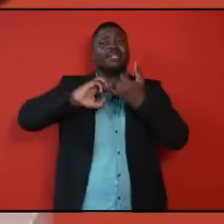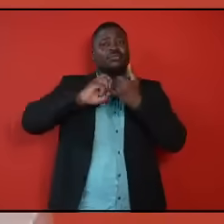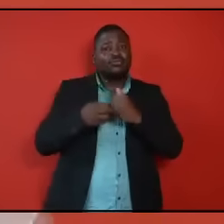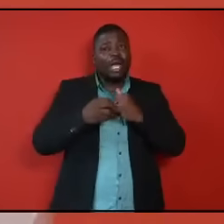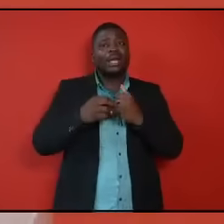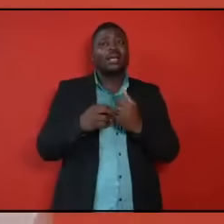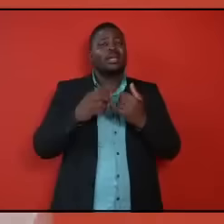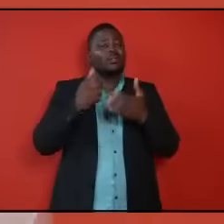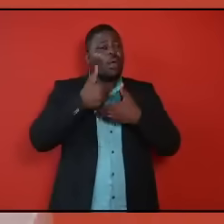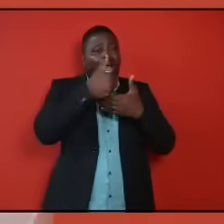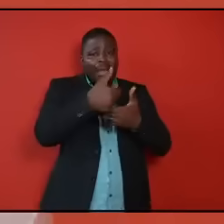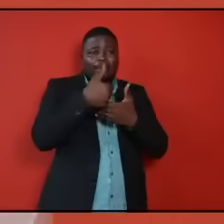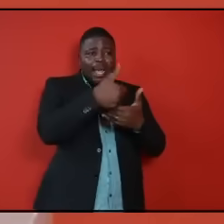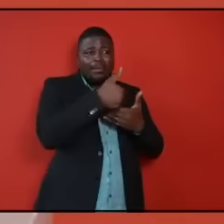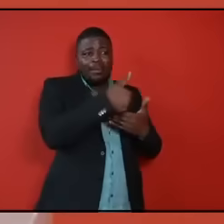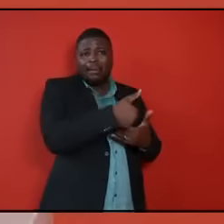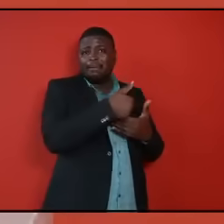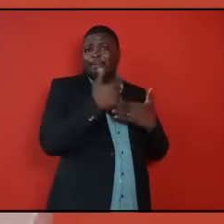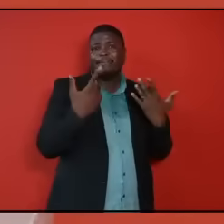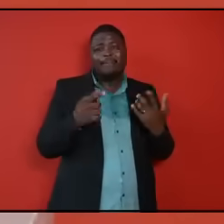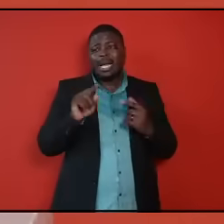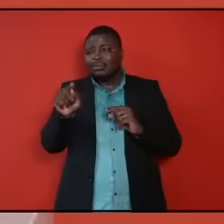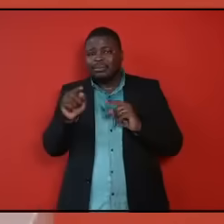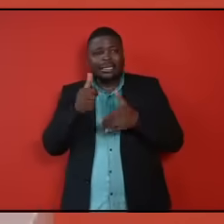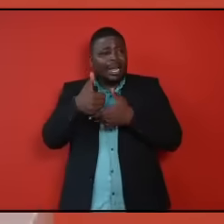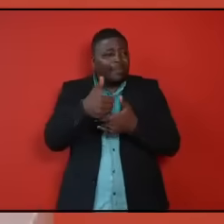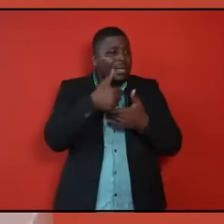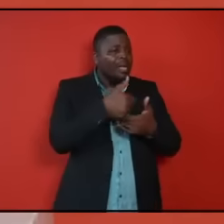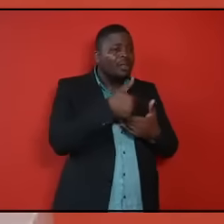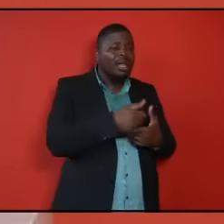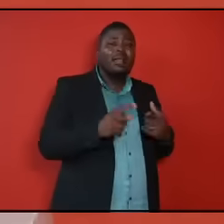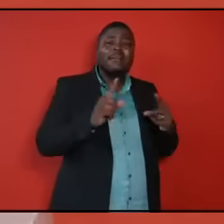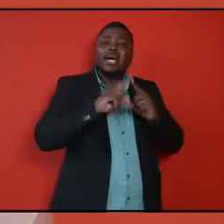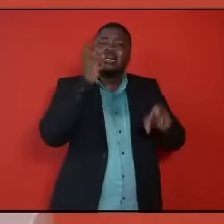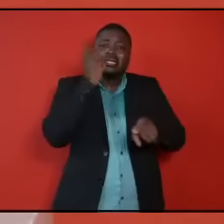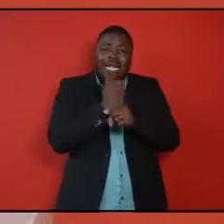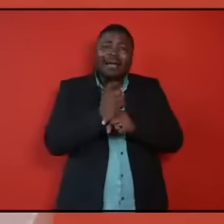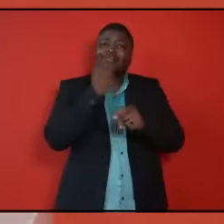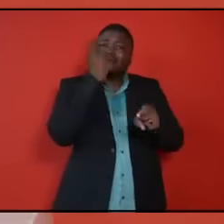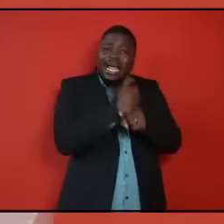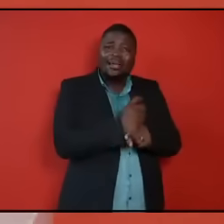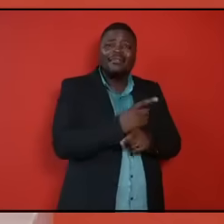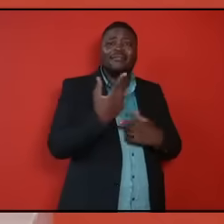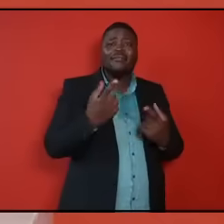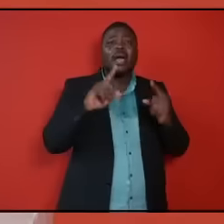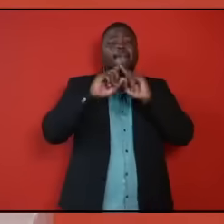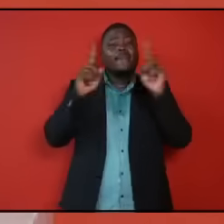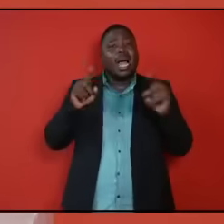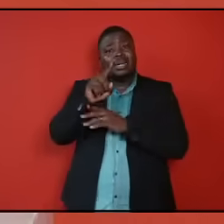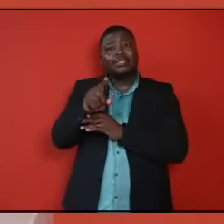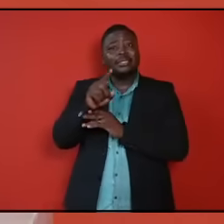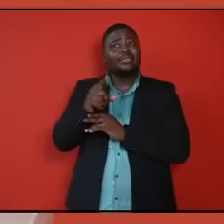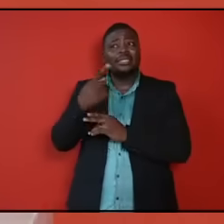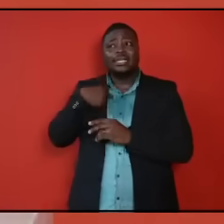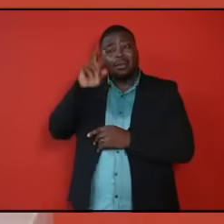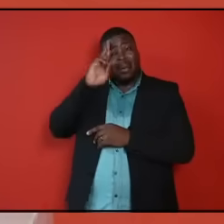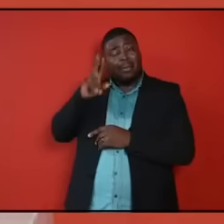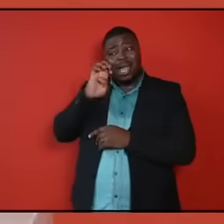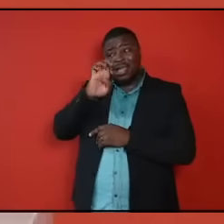EFF is just a small party. It's not government. And that we're trying, you don't even see it.